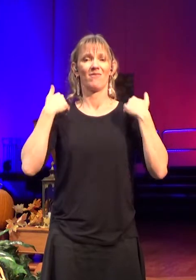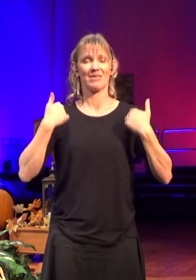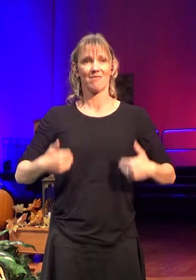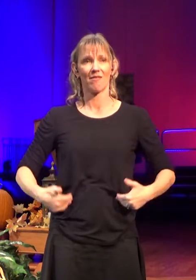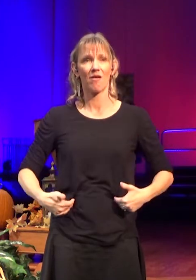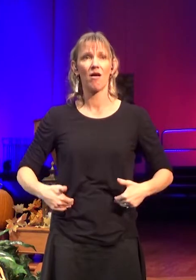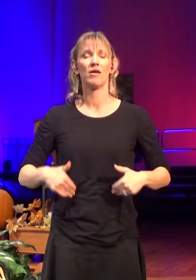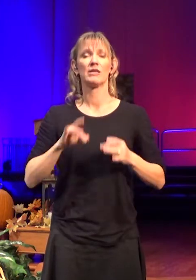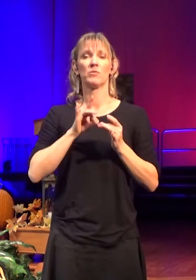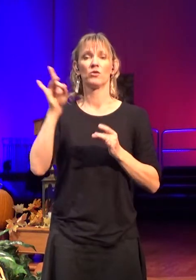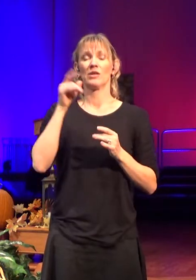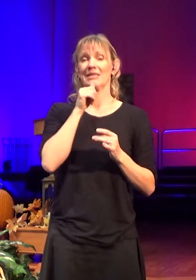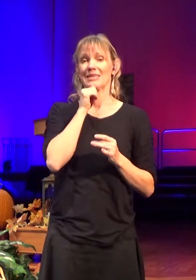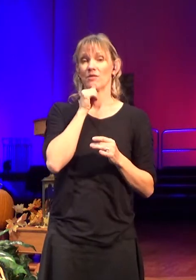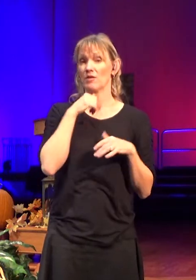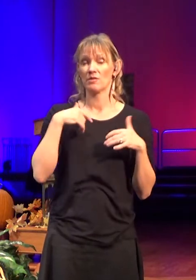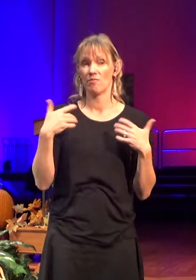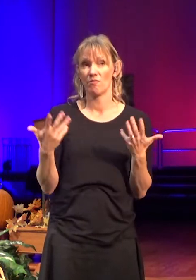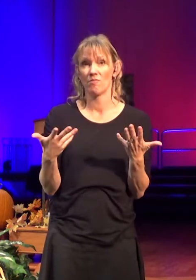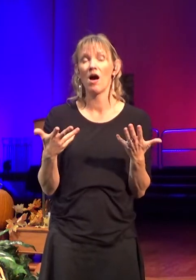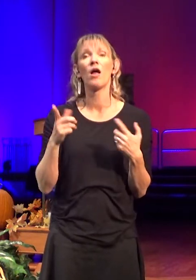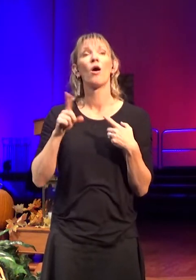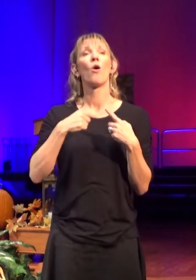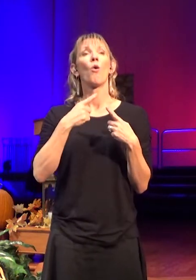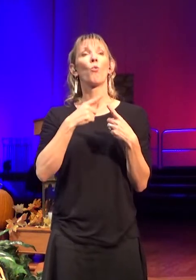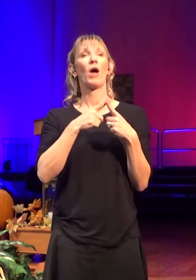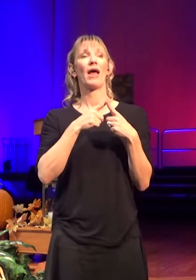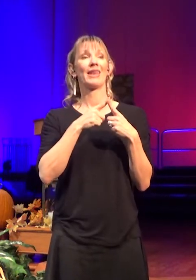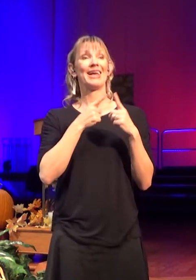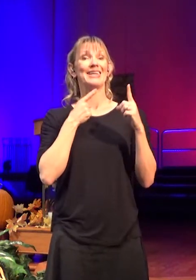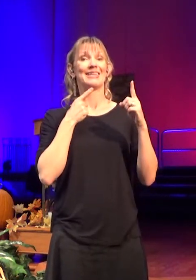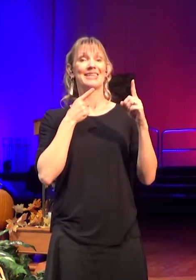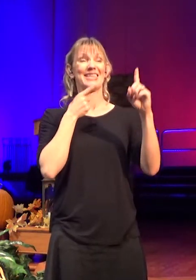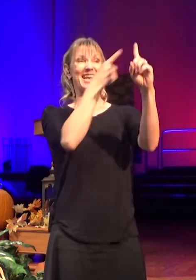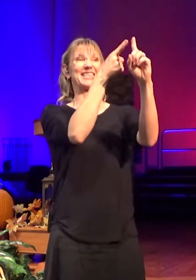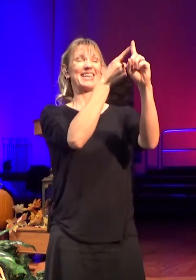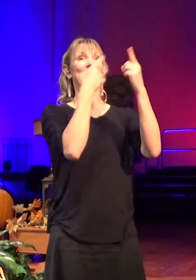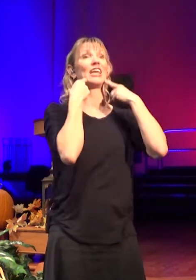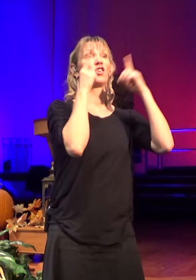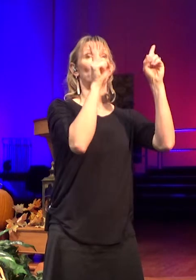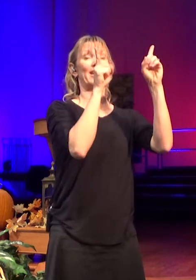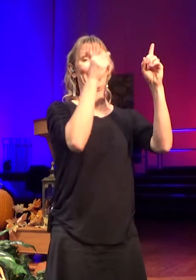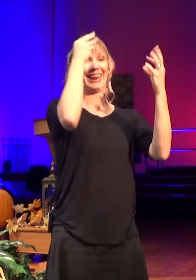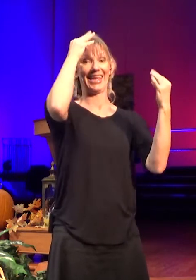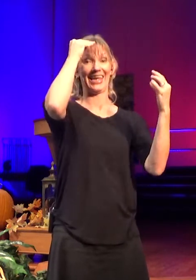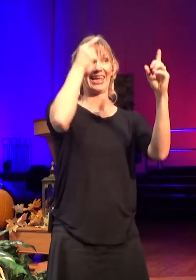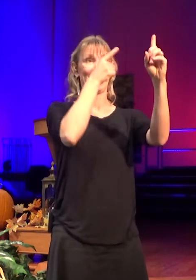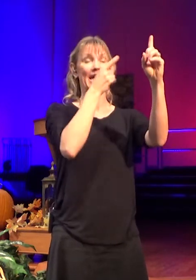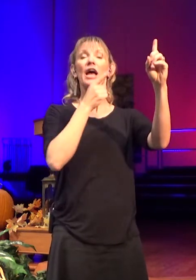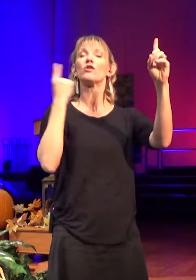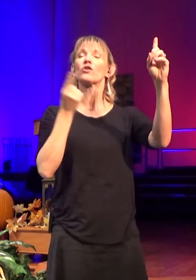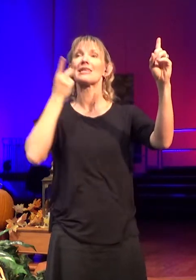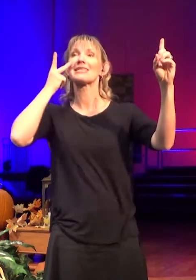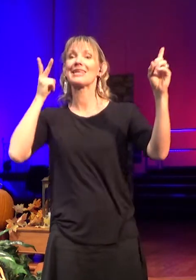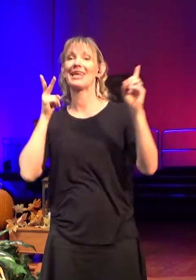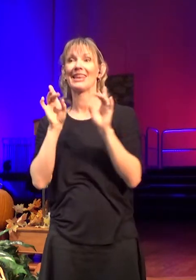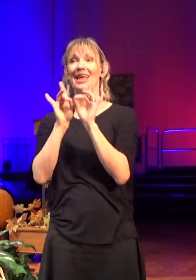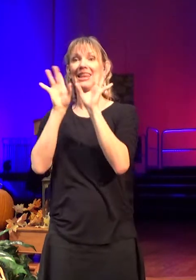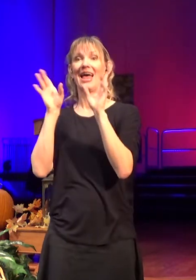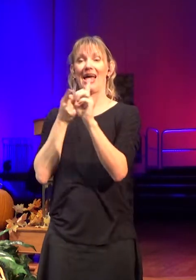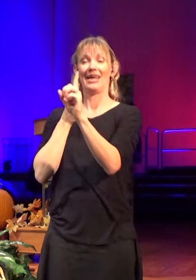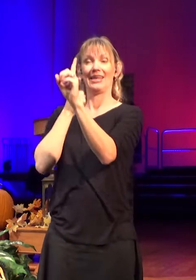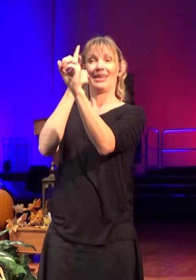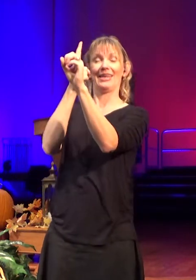metaphysical and spiritual secrets that there are, is when we let go of the destination thinking and begin to see our